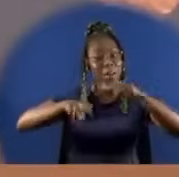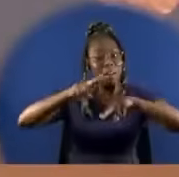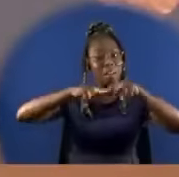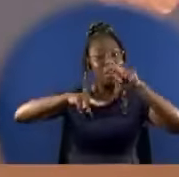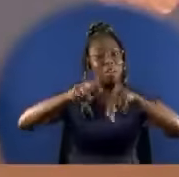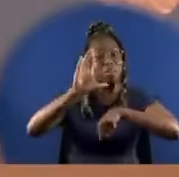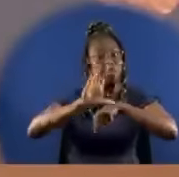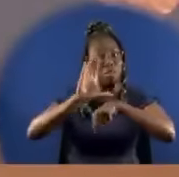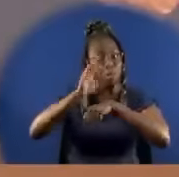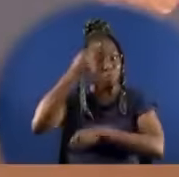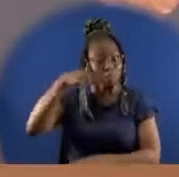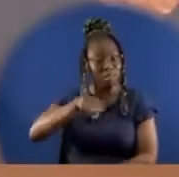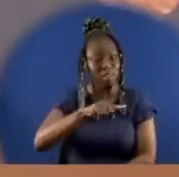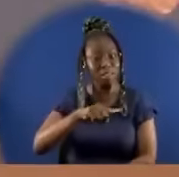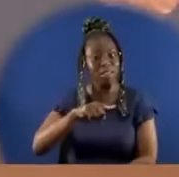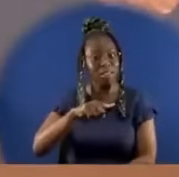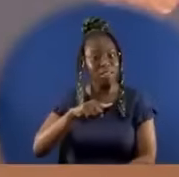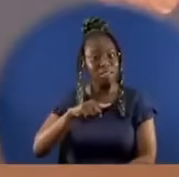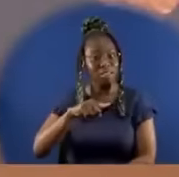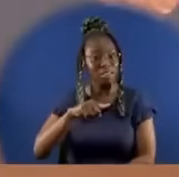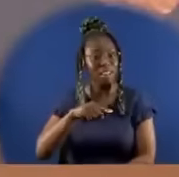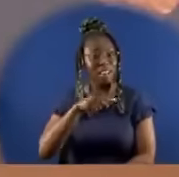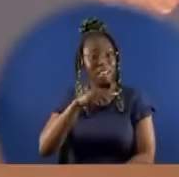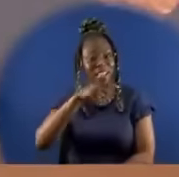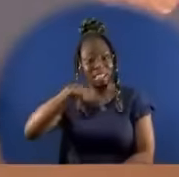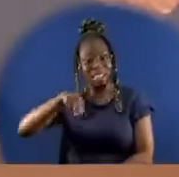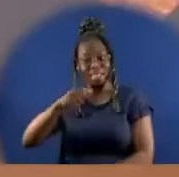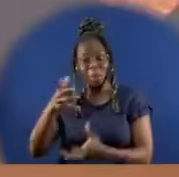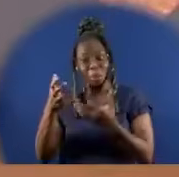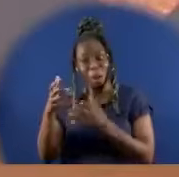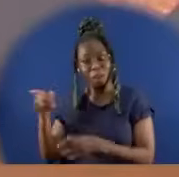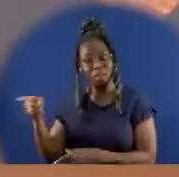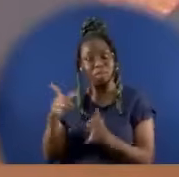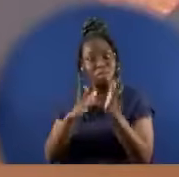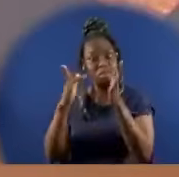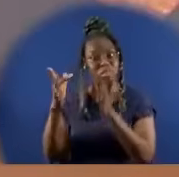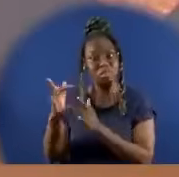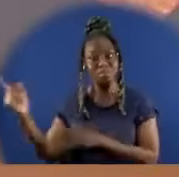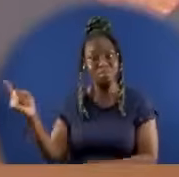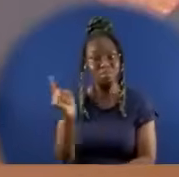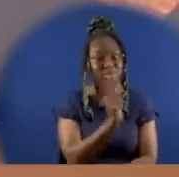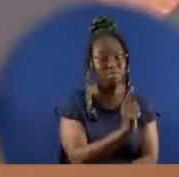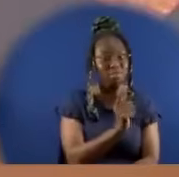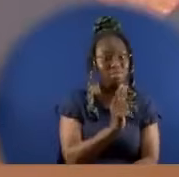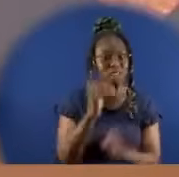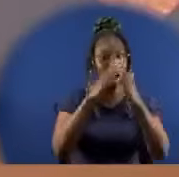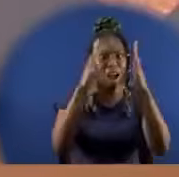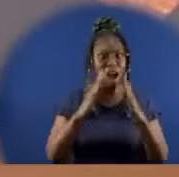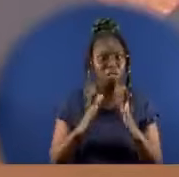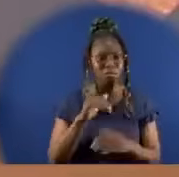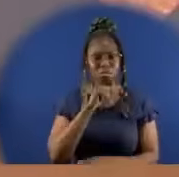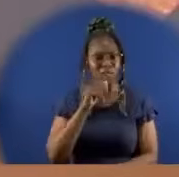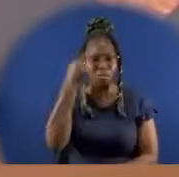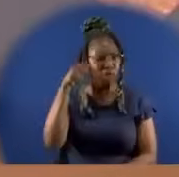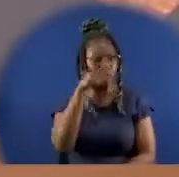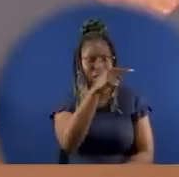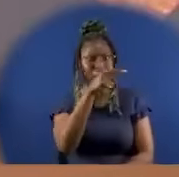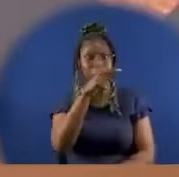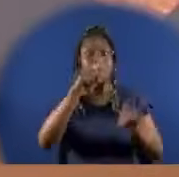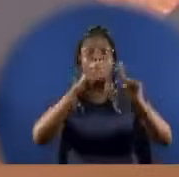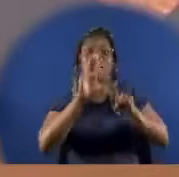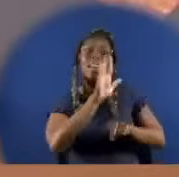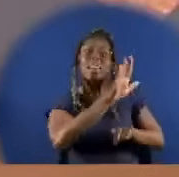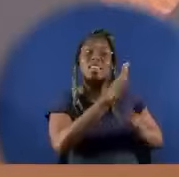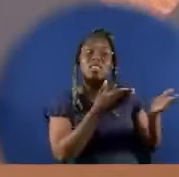And they want Jesus to come to this man's house, not for him alone, but to heal his